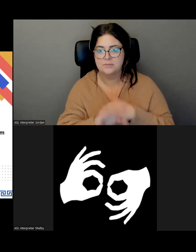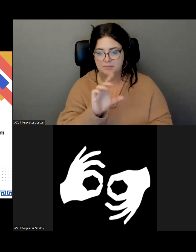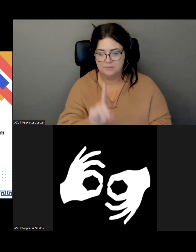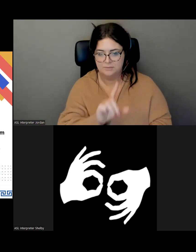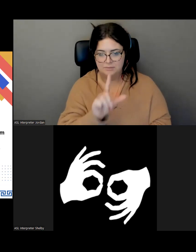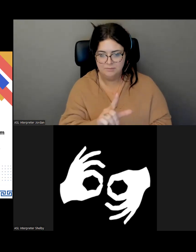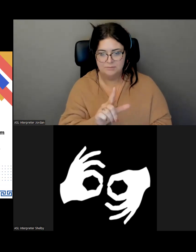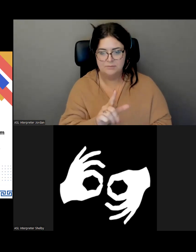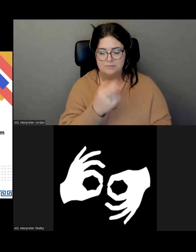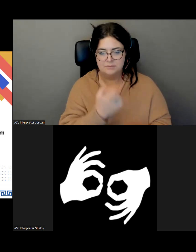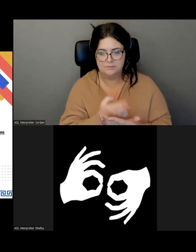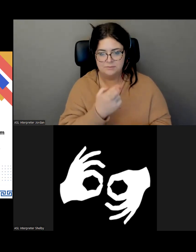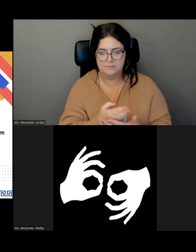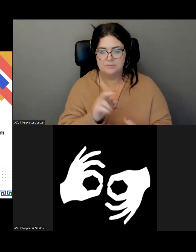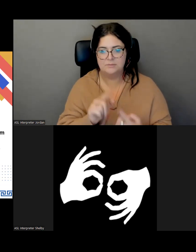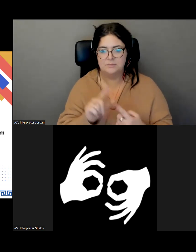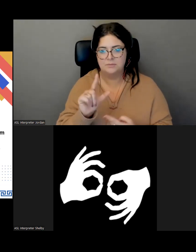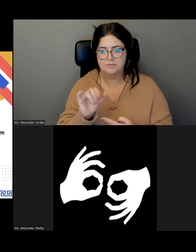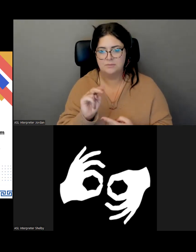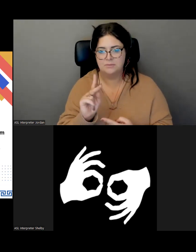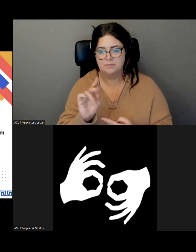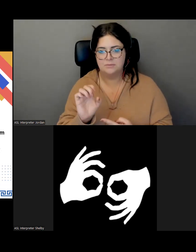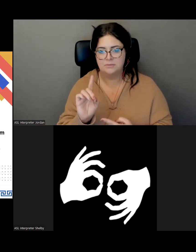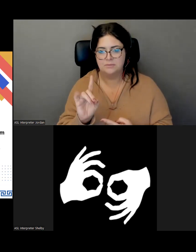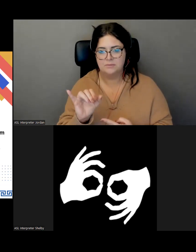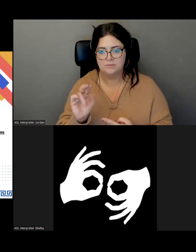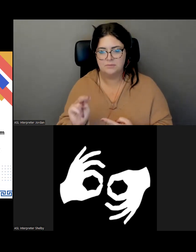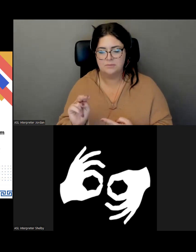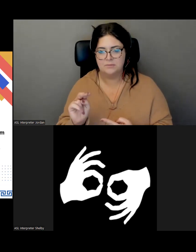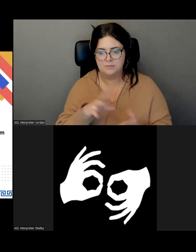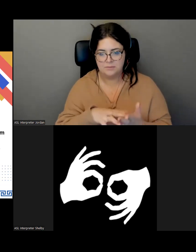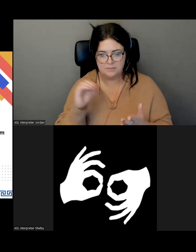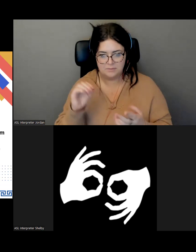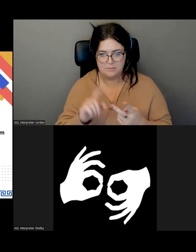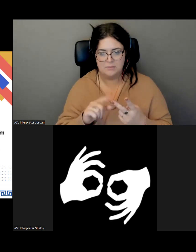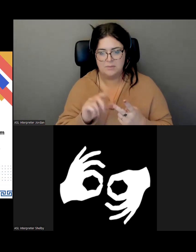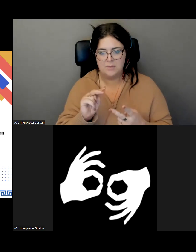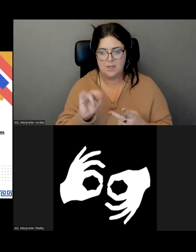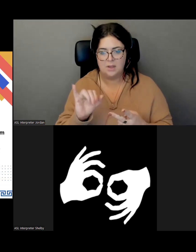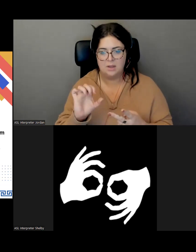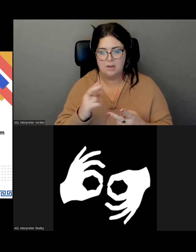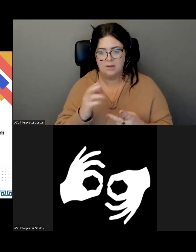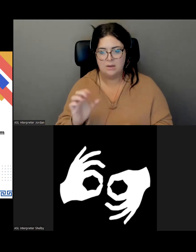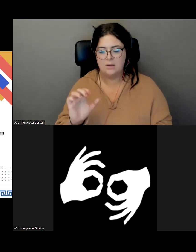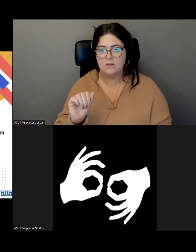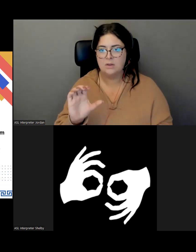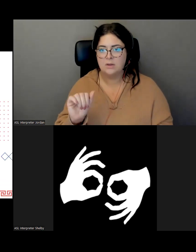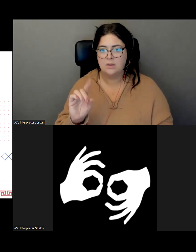library's resources, notably LinkedIn Learning and Niche Academy, which will be our main focuses for today.